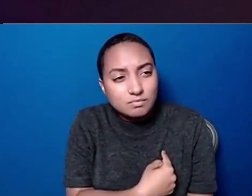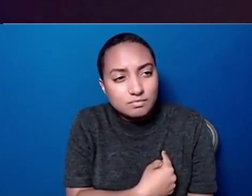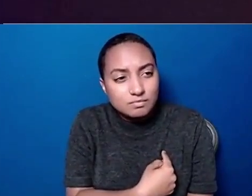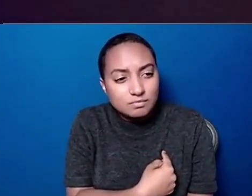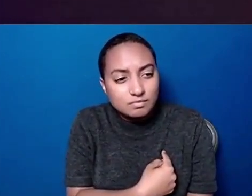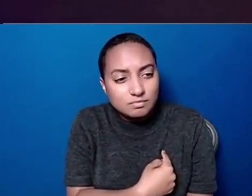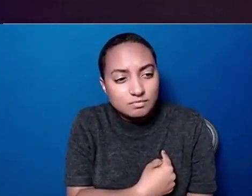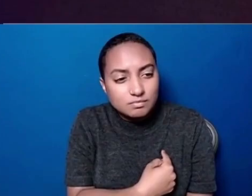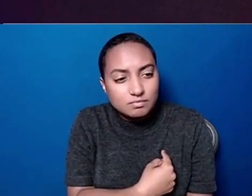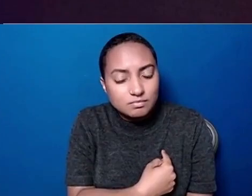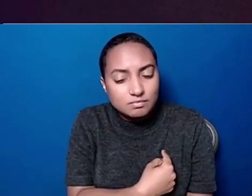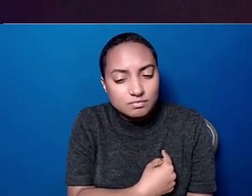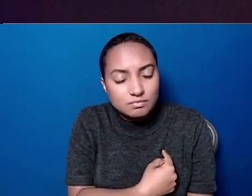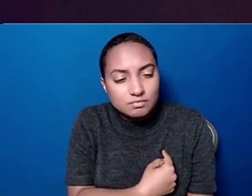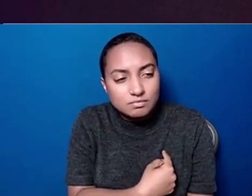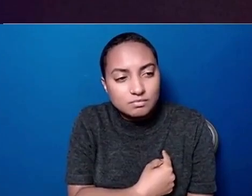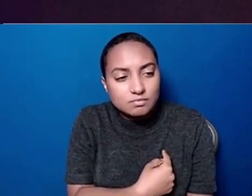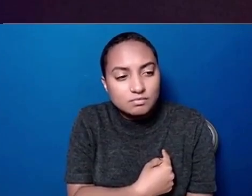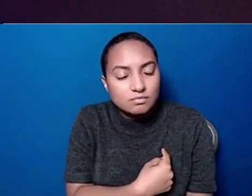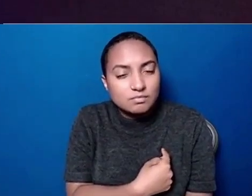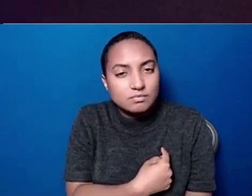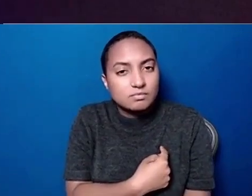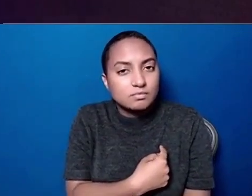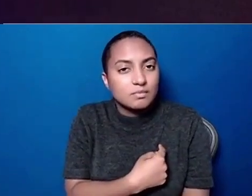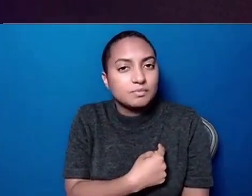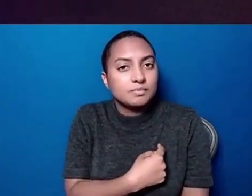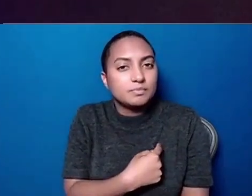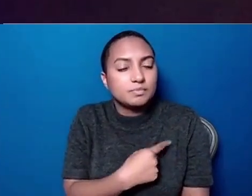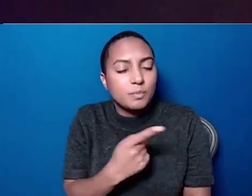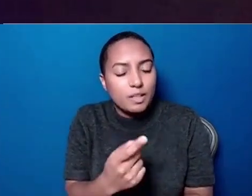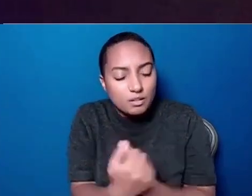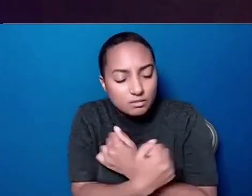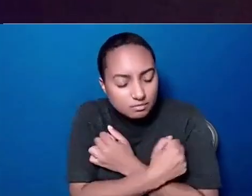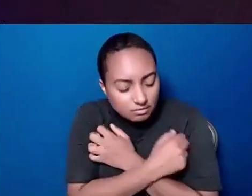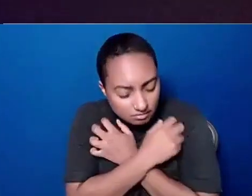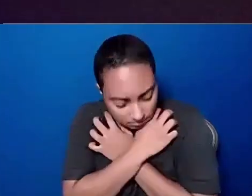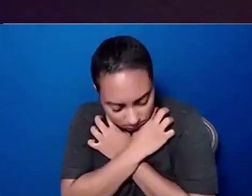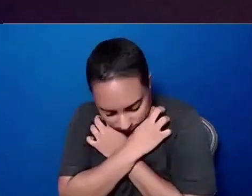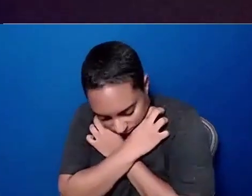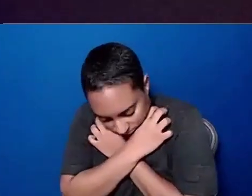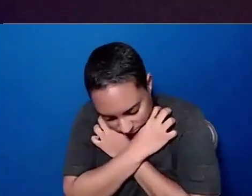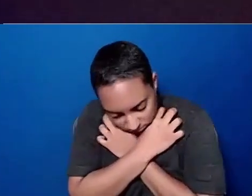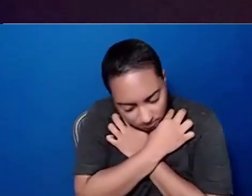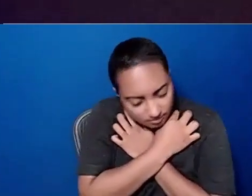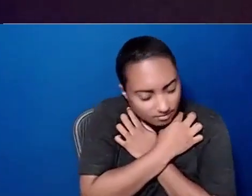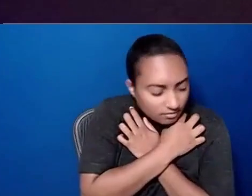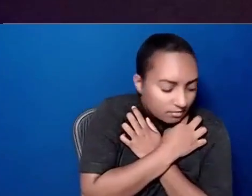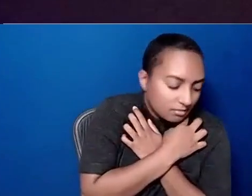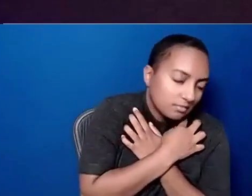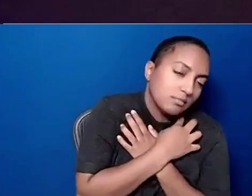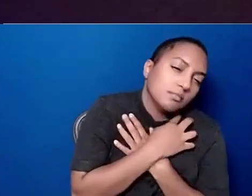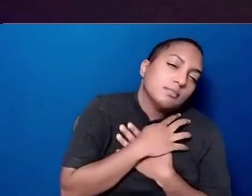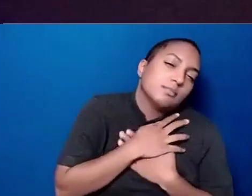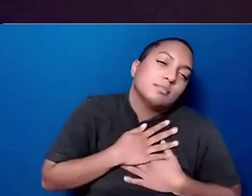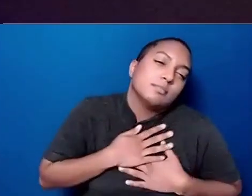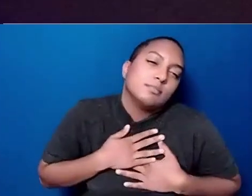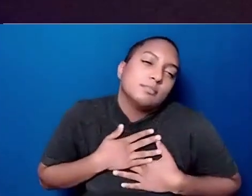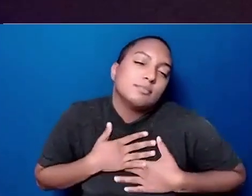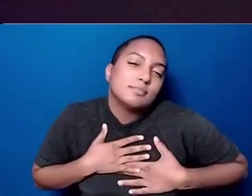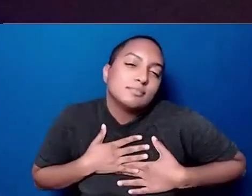While you cradle, notice, turn toward, lean in to your beating heart.